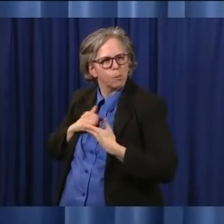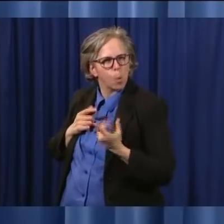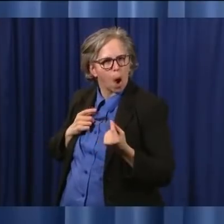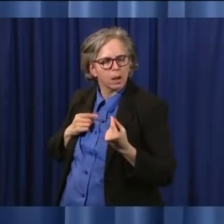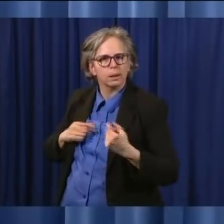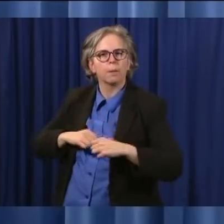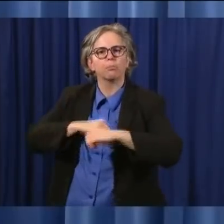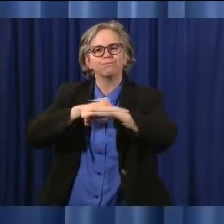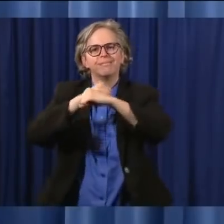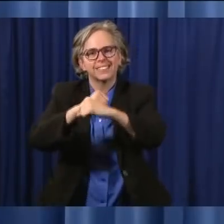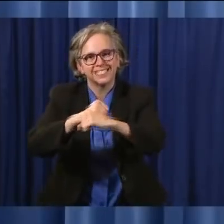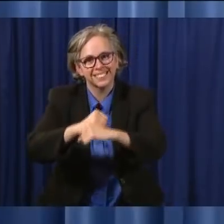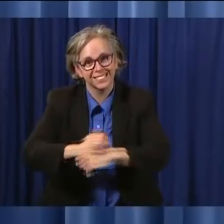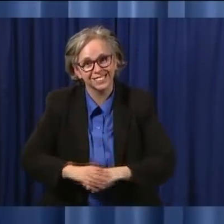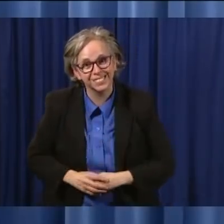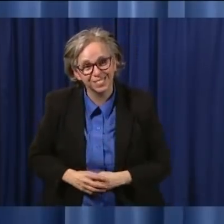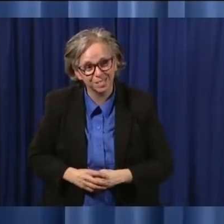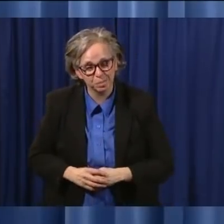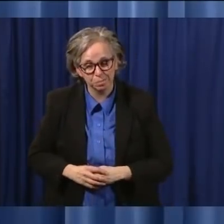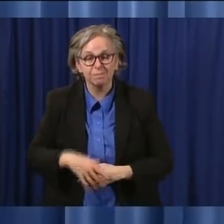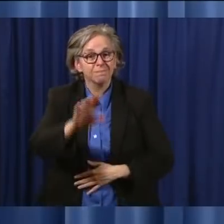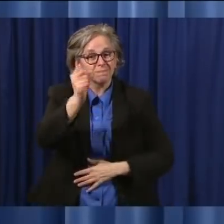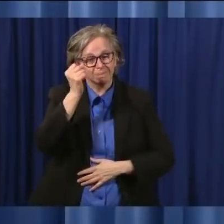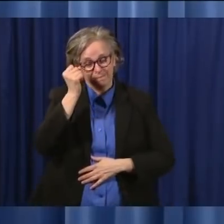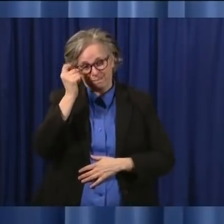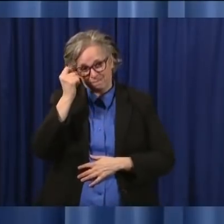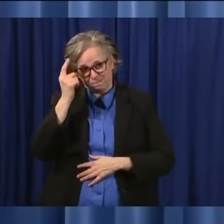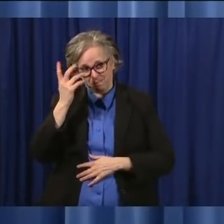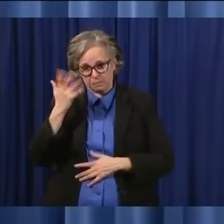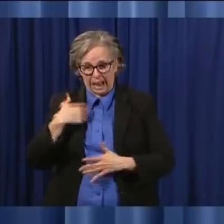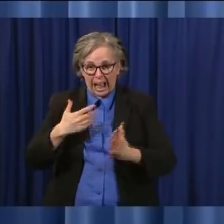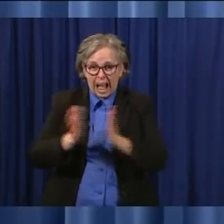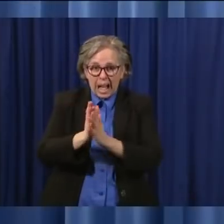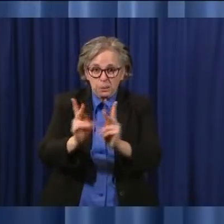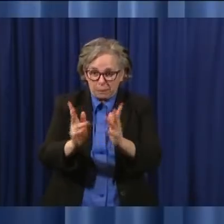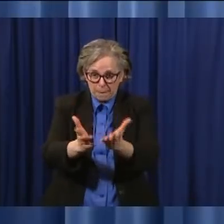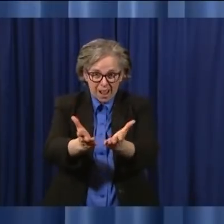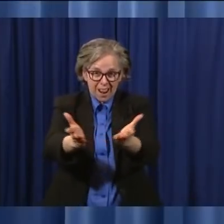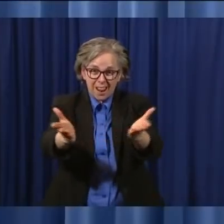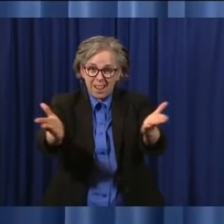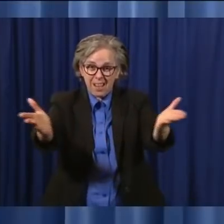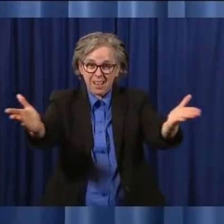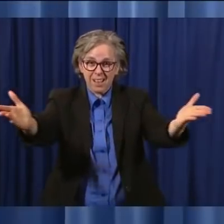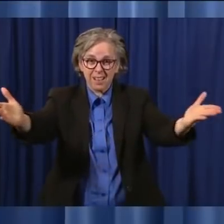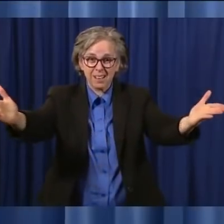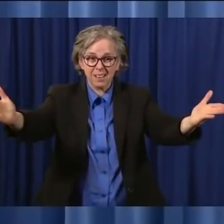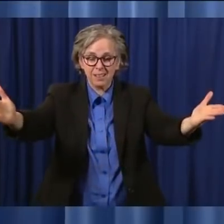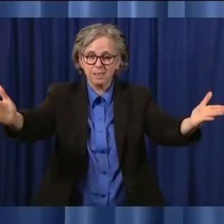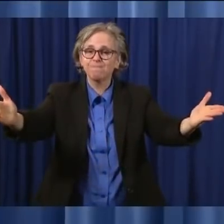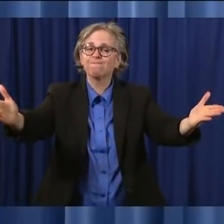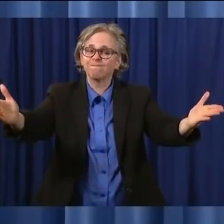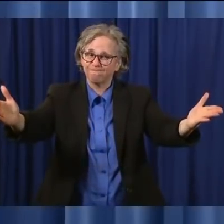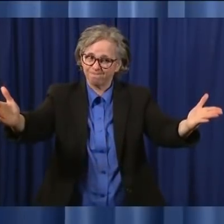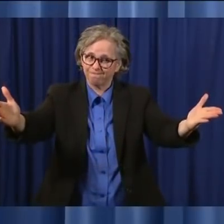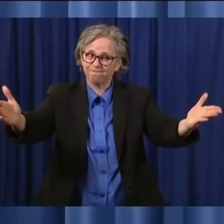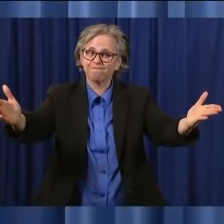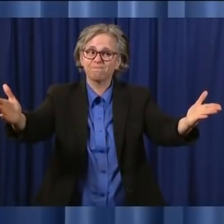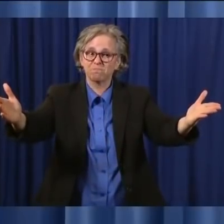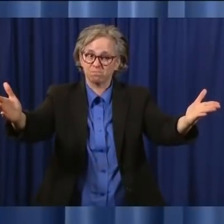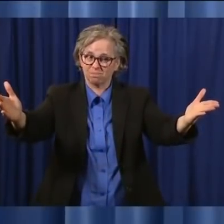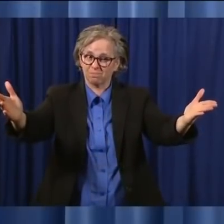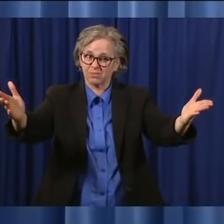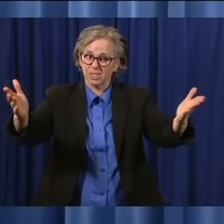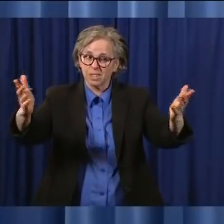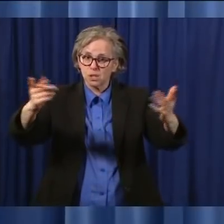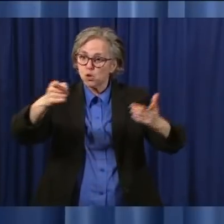people, not in every particular case with athletes, but we're asking people in general as they go out to